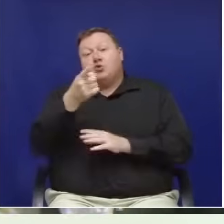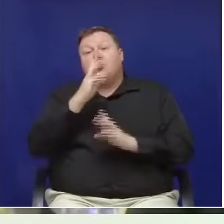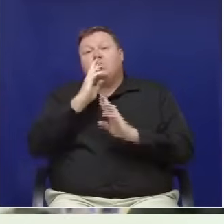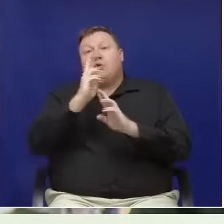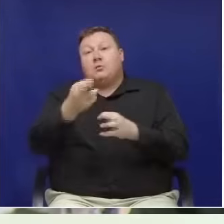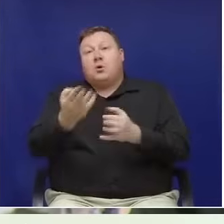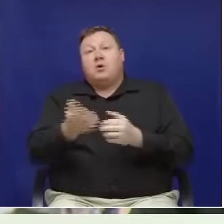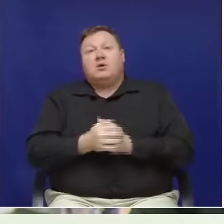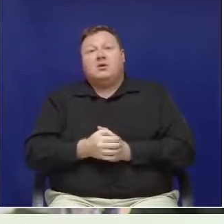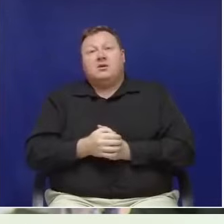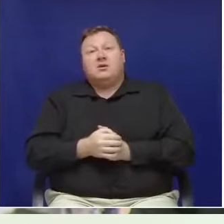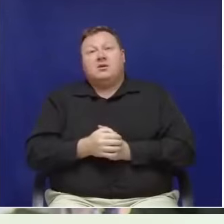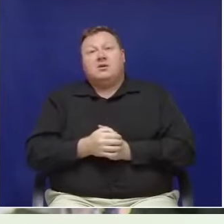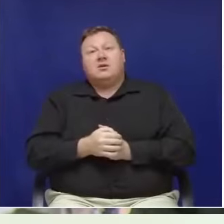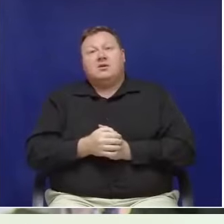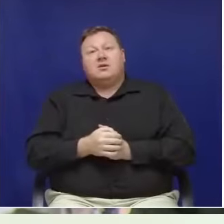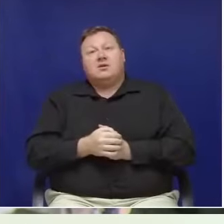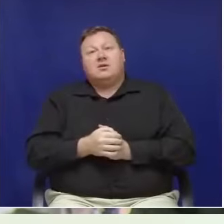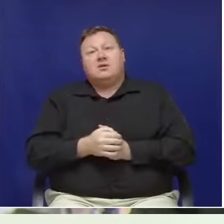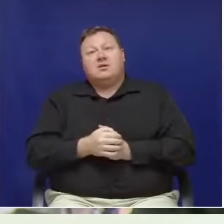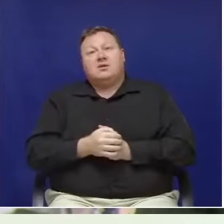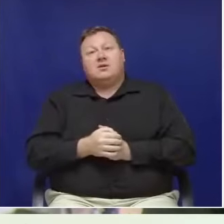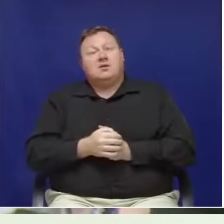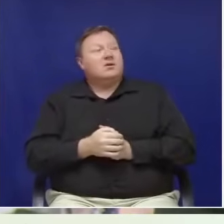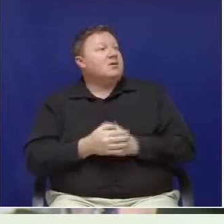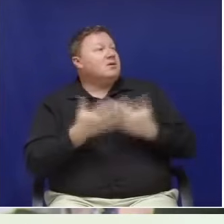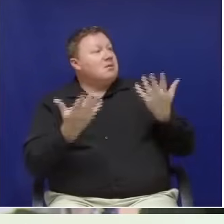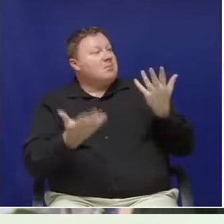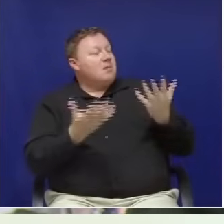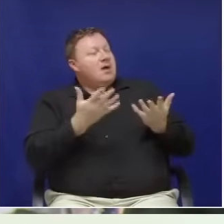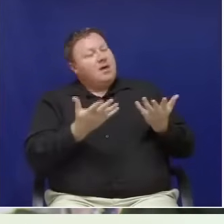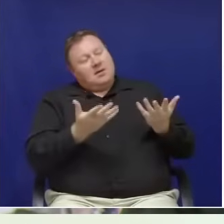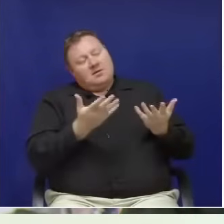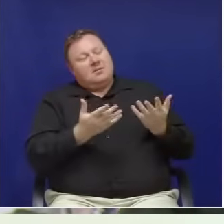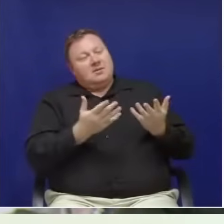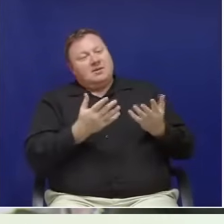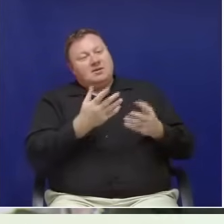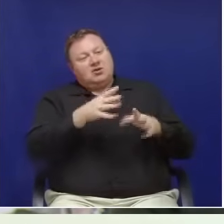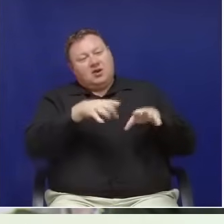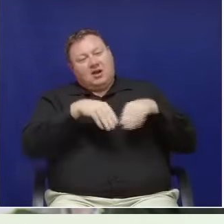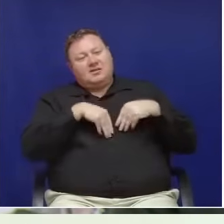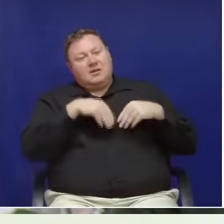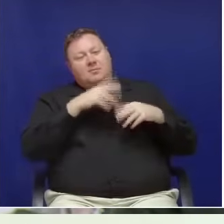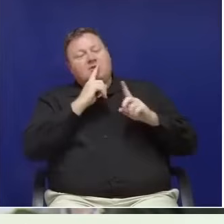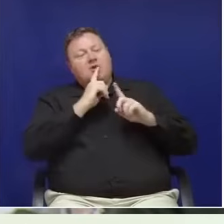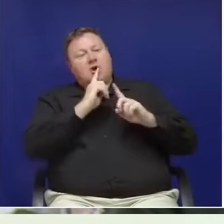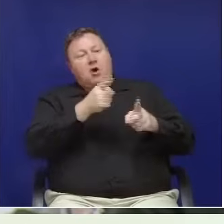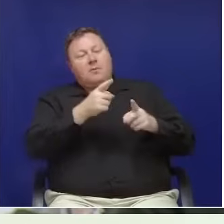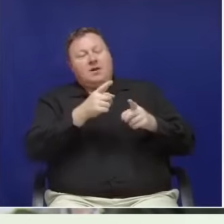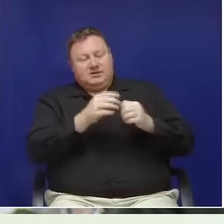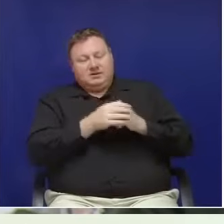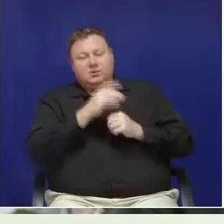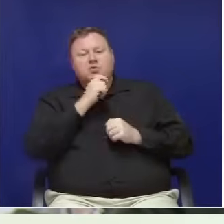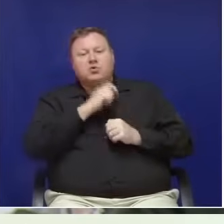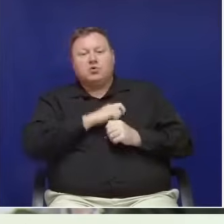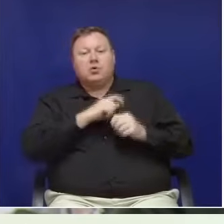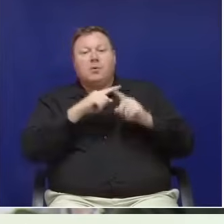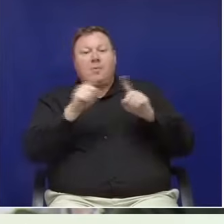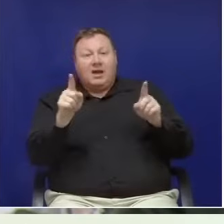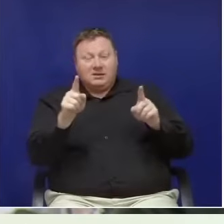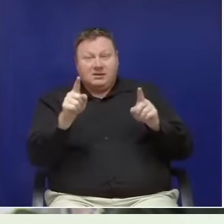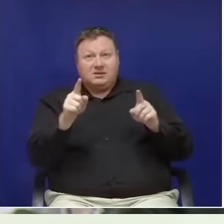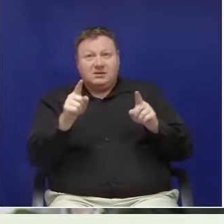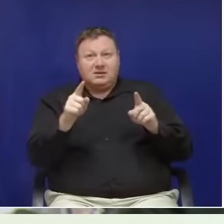Maybe we should treat it as a comment, Deputy Speaker, but say that appointment